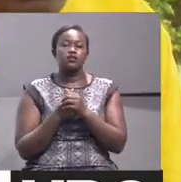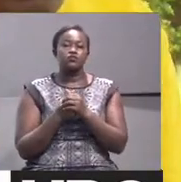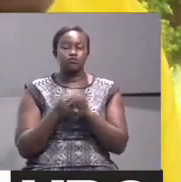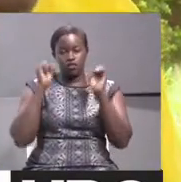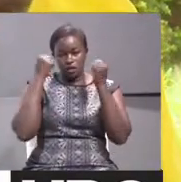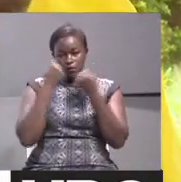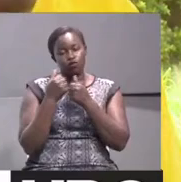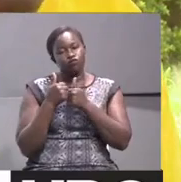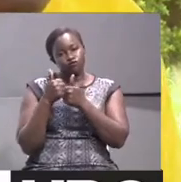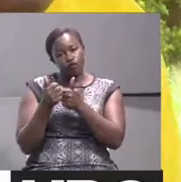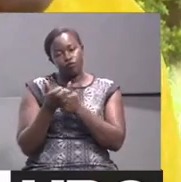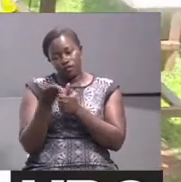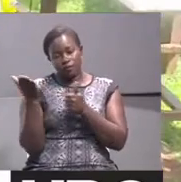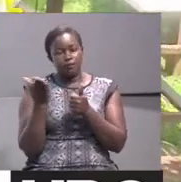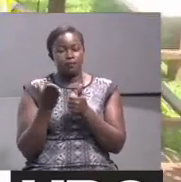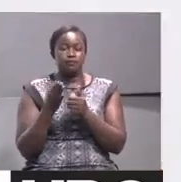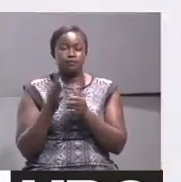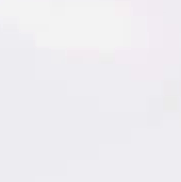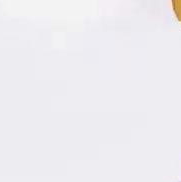Ivan Juko for UBC.